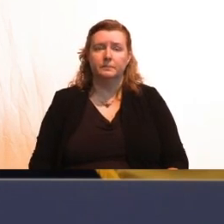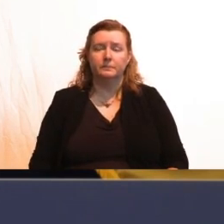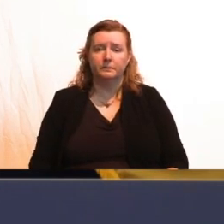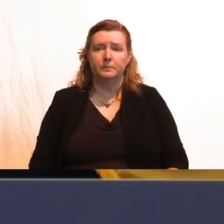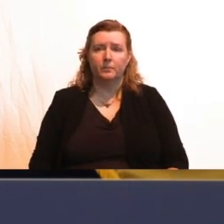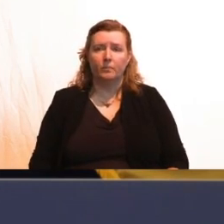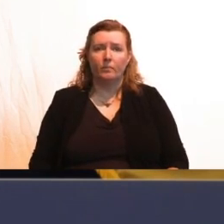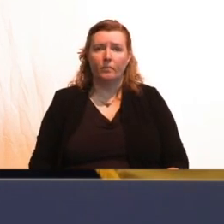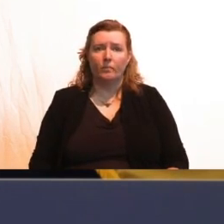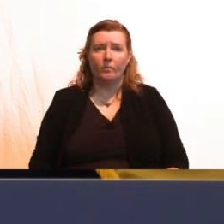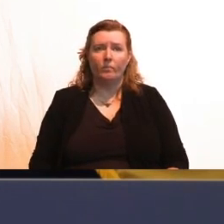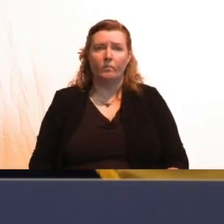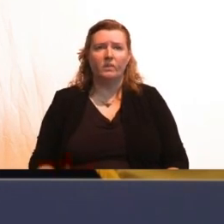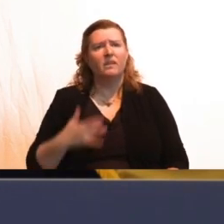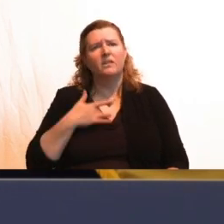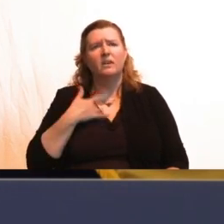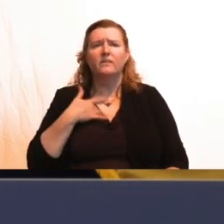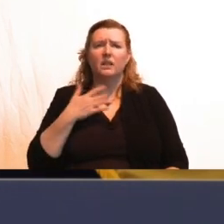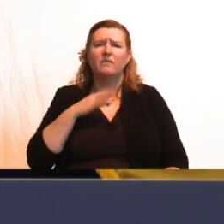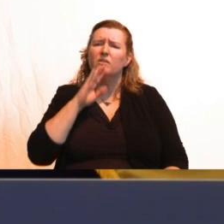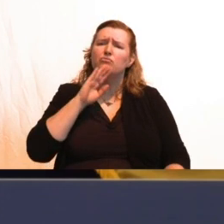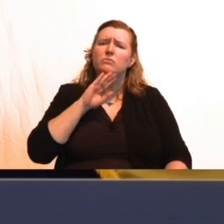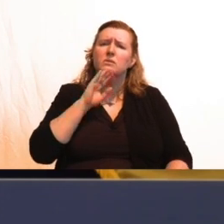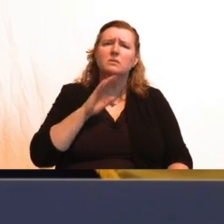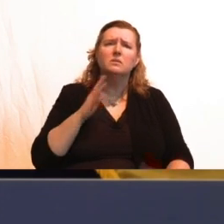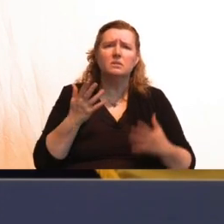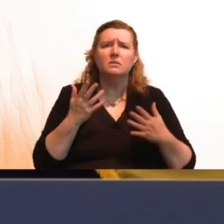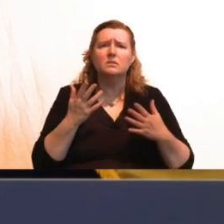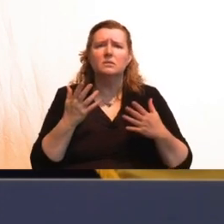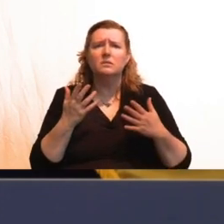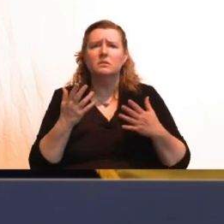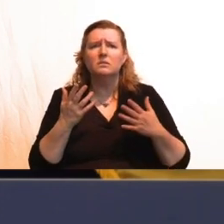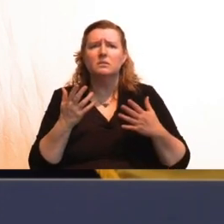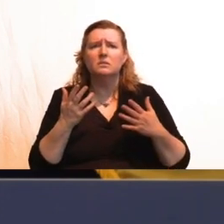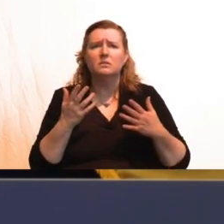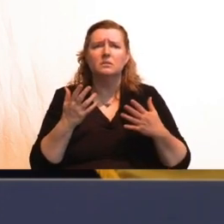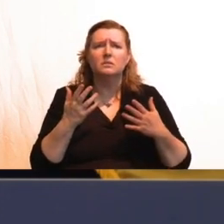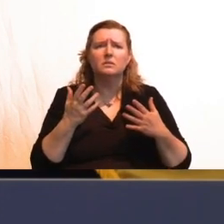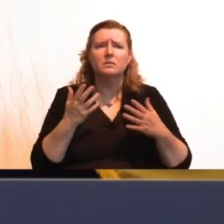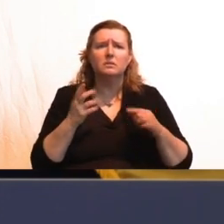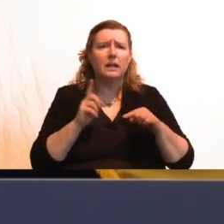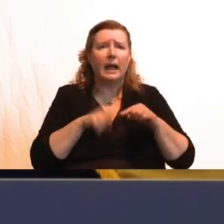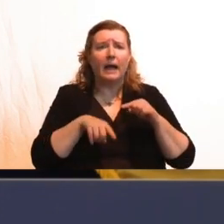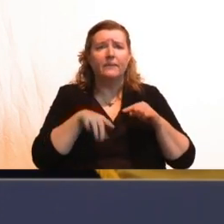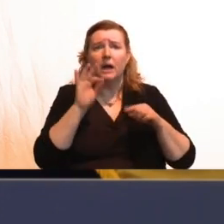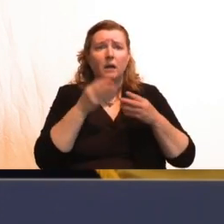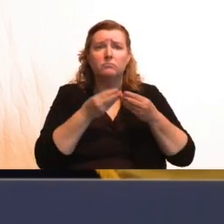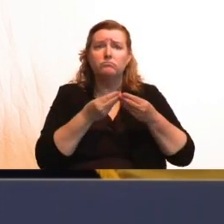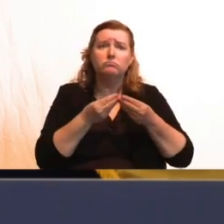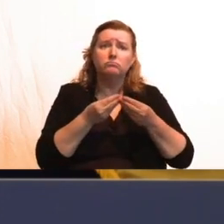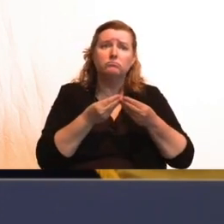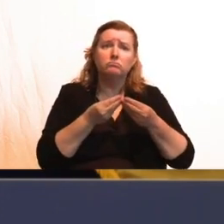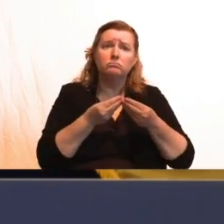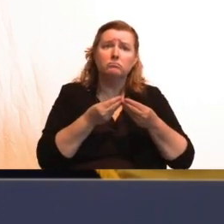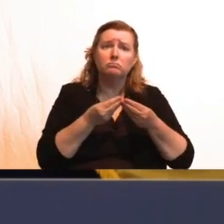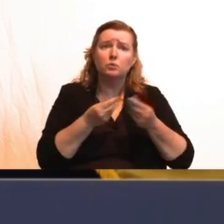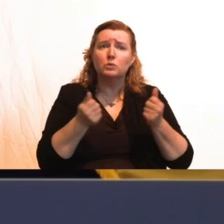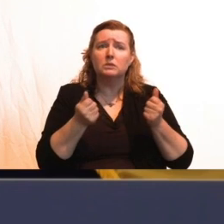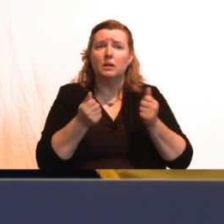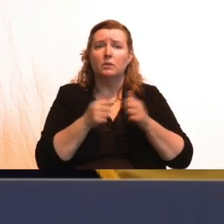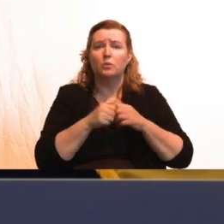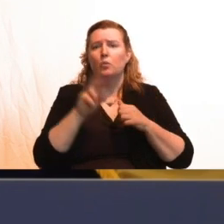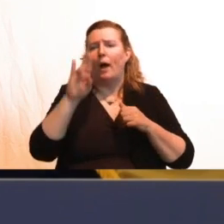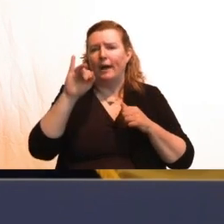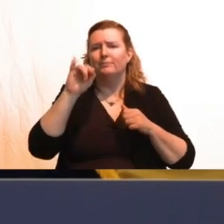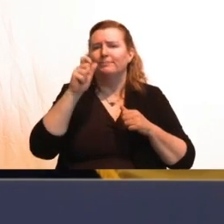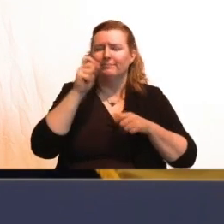positive resolution on their unemployment claim. And I hear it all the time. I hear it on Ask the Governor. I hear it